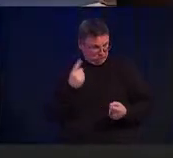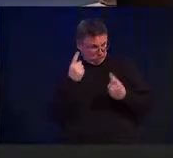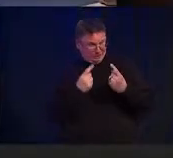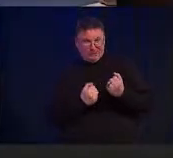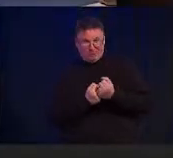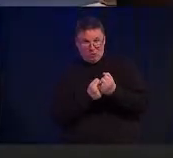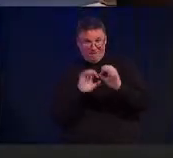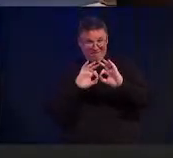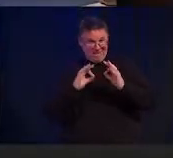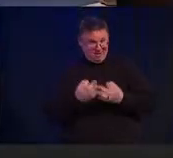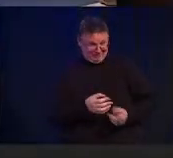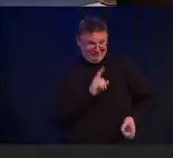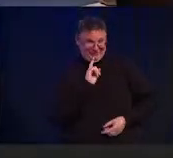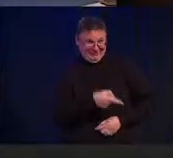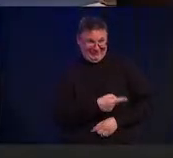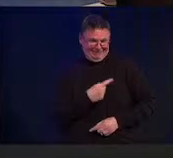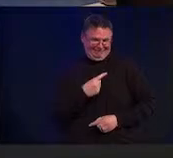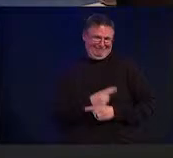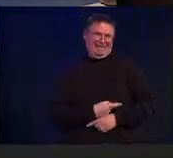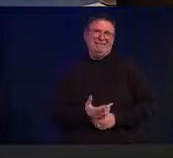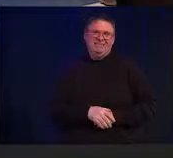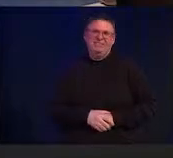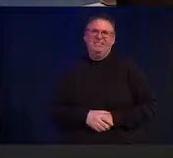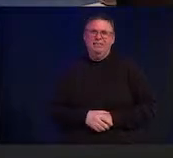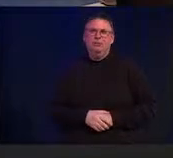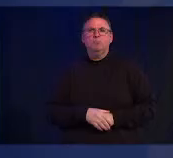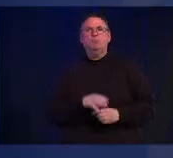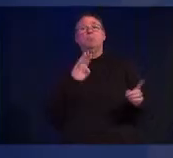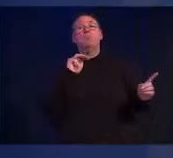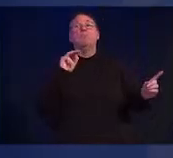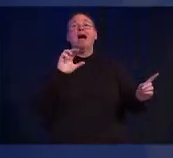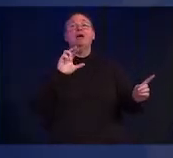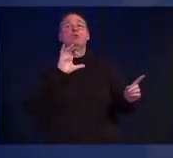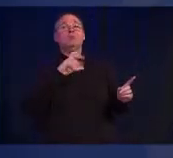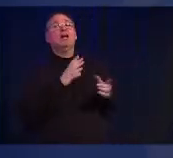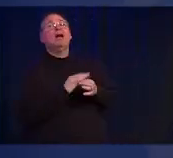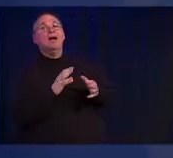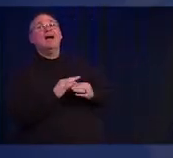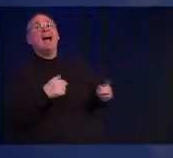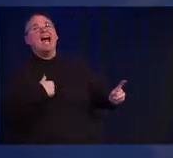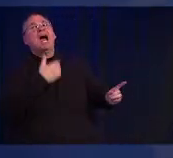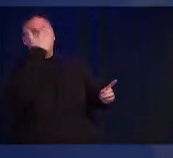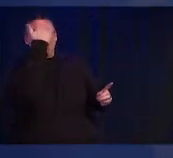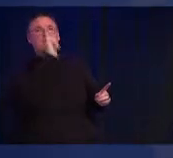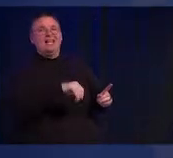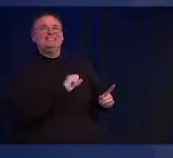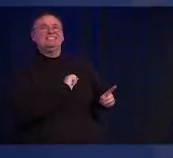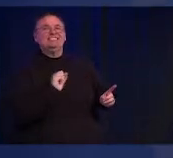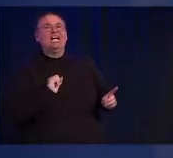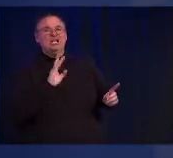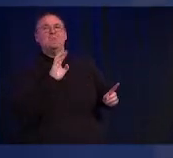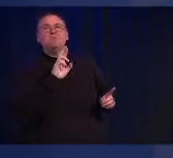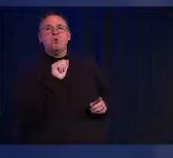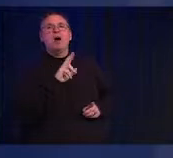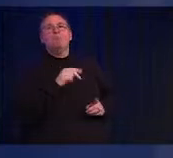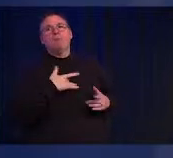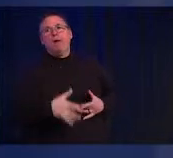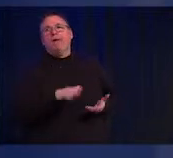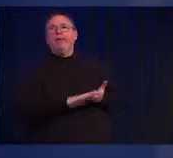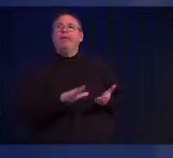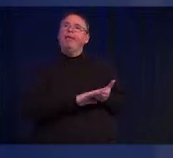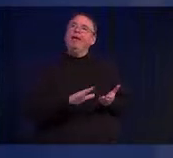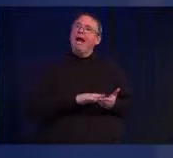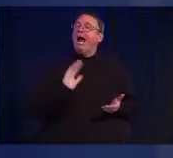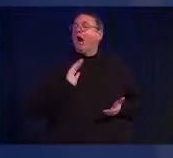Thank you. Ms. McCormick? You know, again, I know Senator Braun wants to be dismissive of everybody's background, but I'm a fifth-generation farm family,